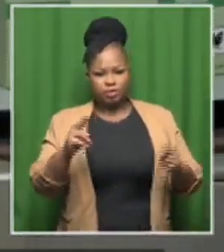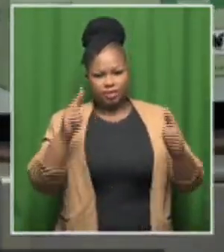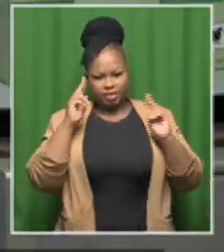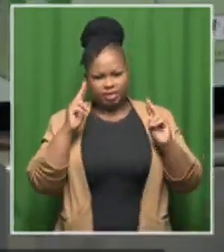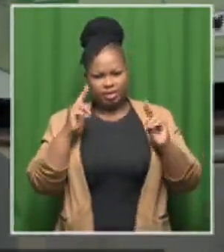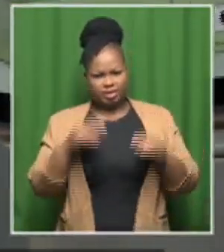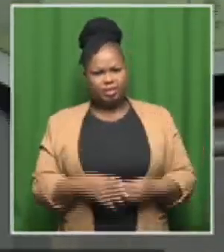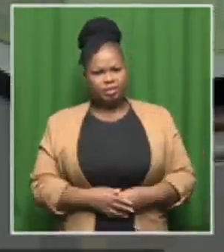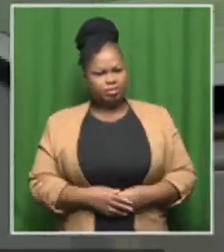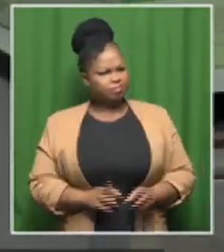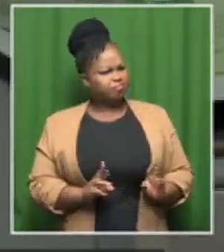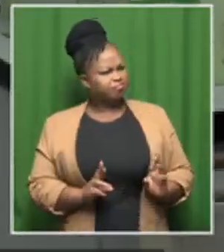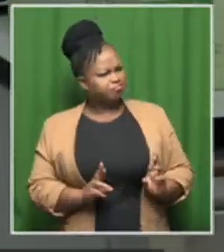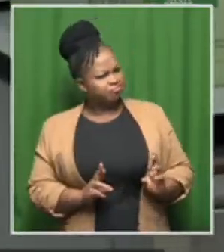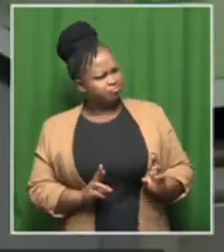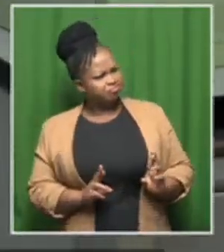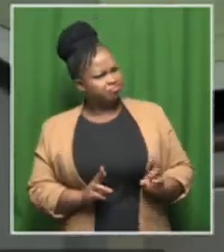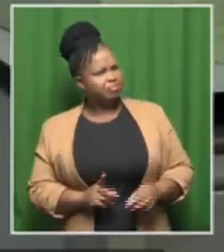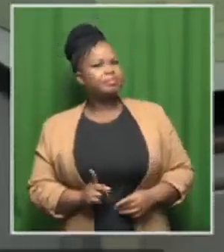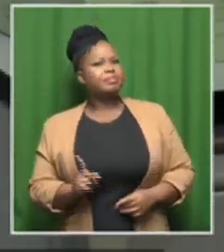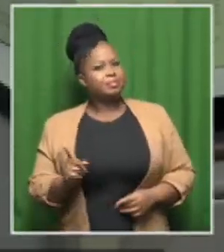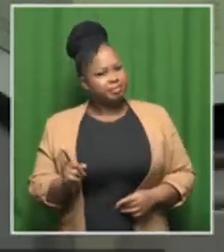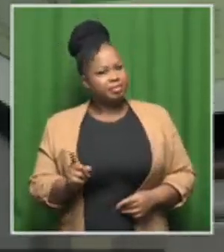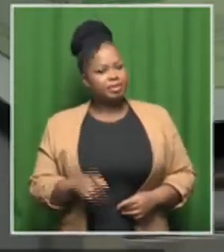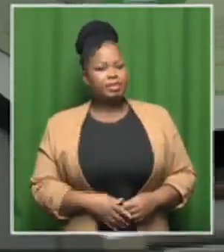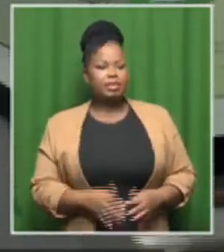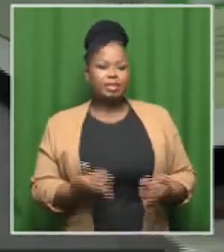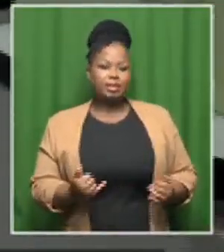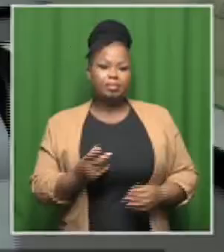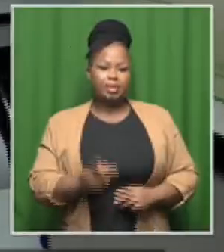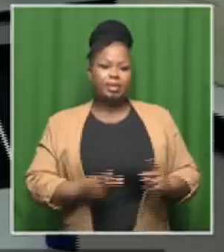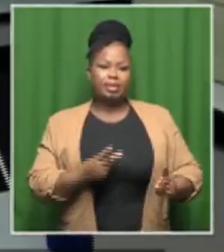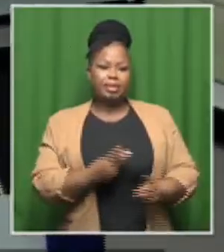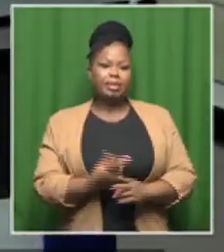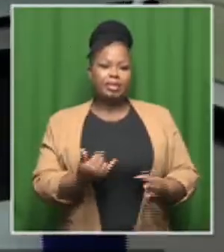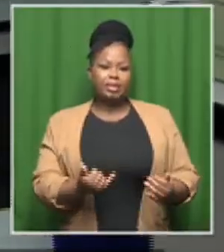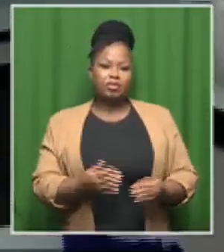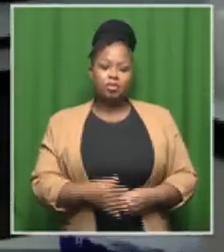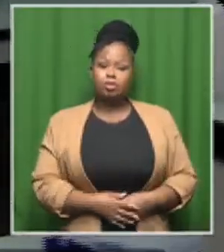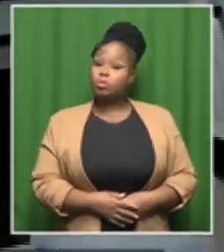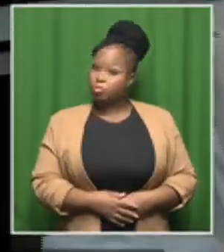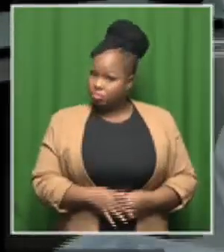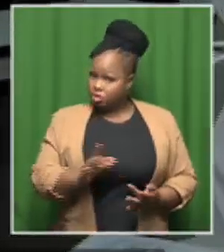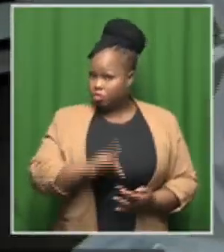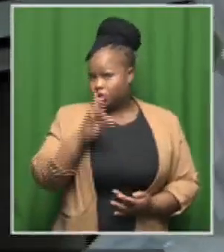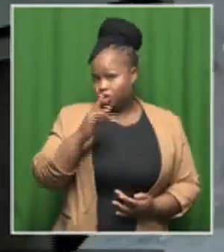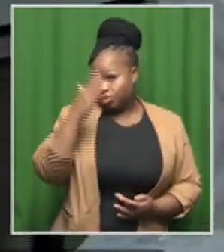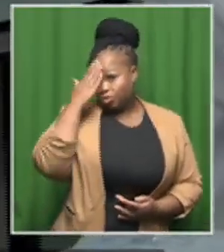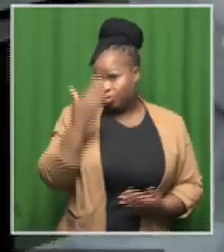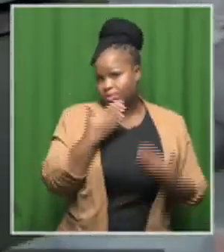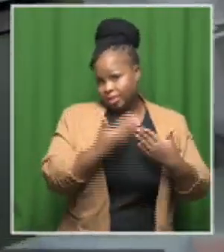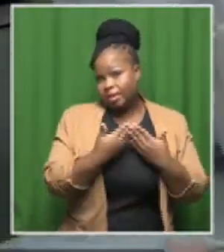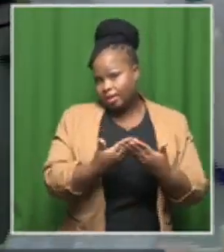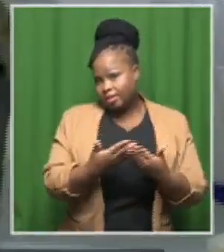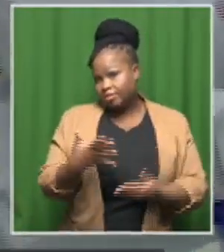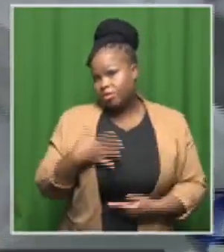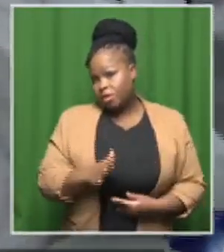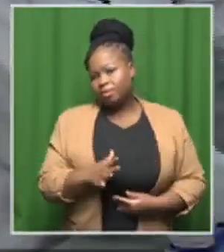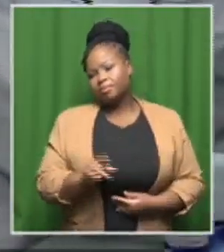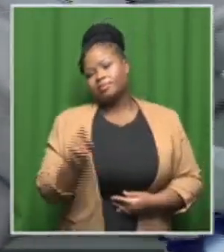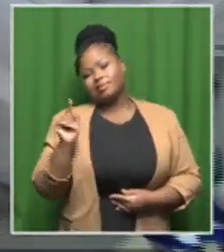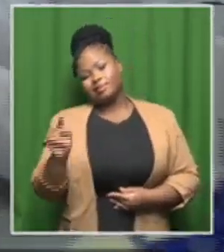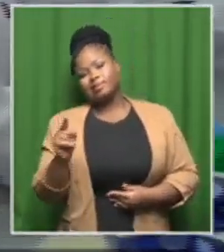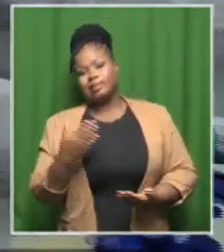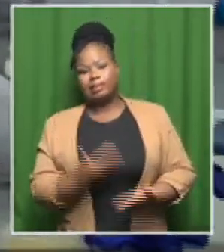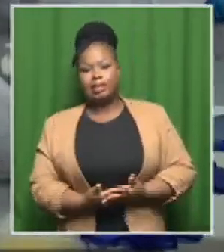And hopefully, you know, this has given you another option in terms of where to go to study, because as